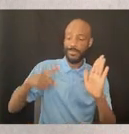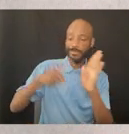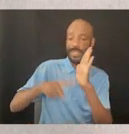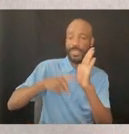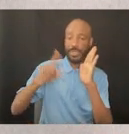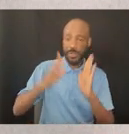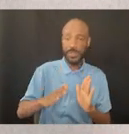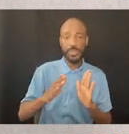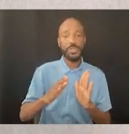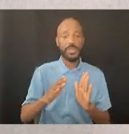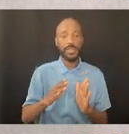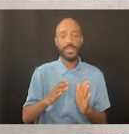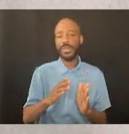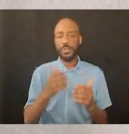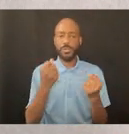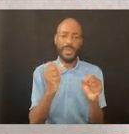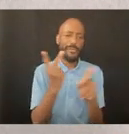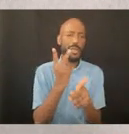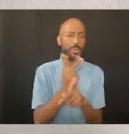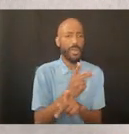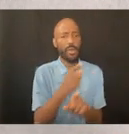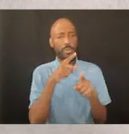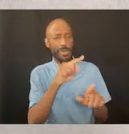people during this time.